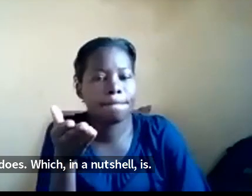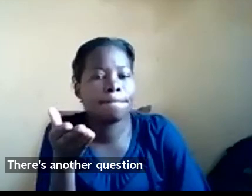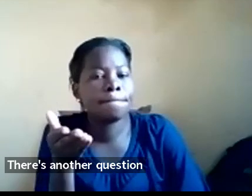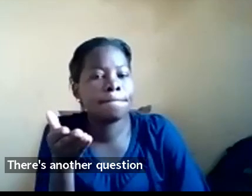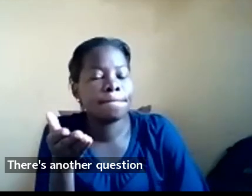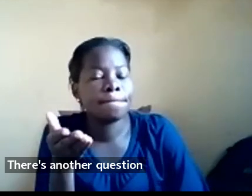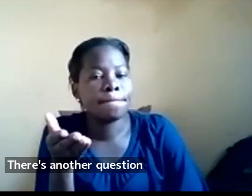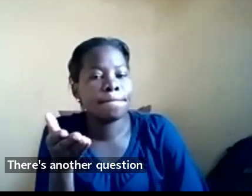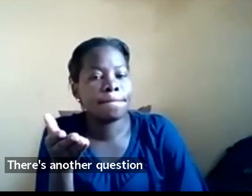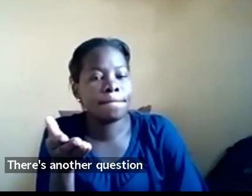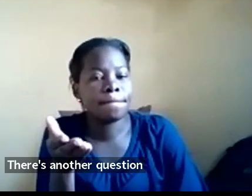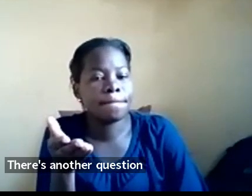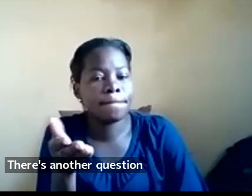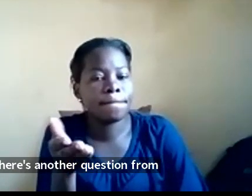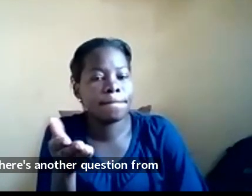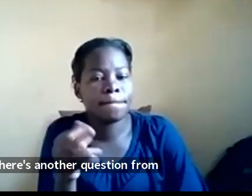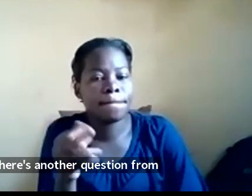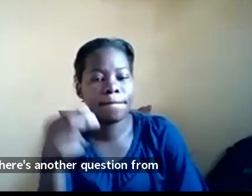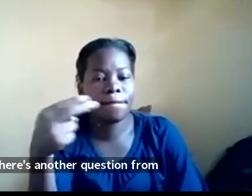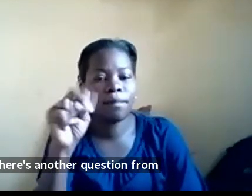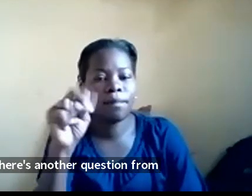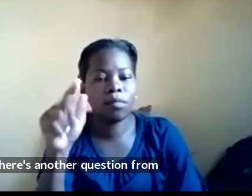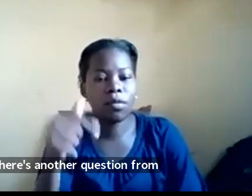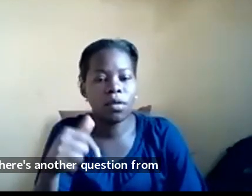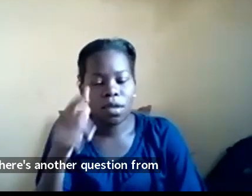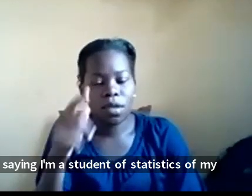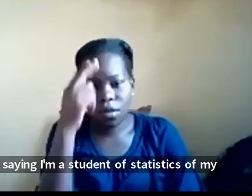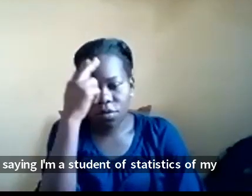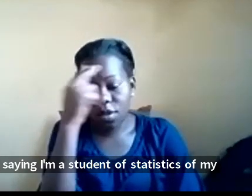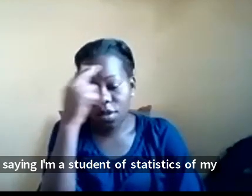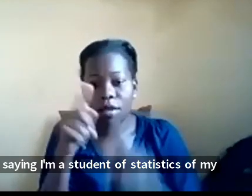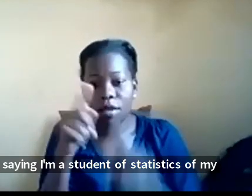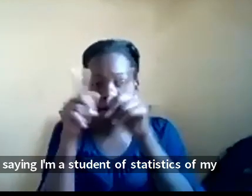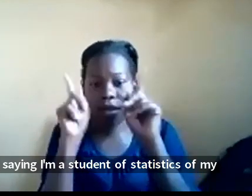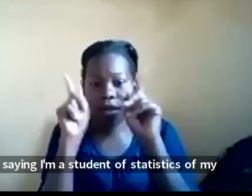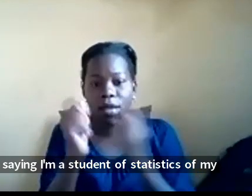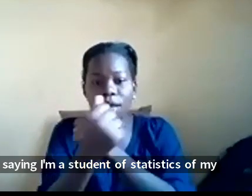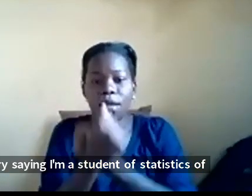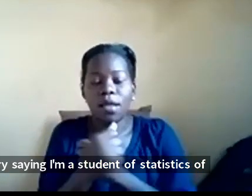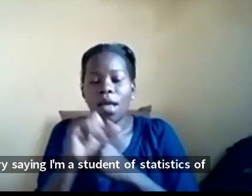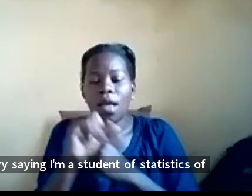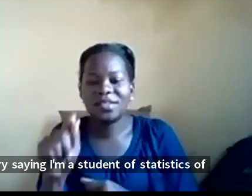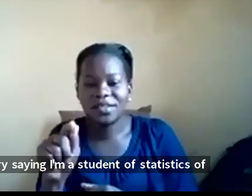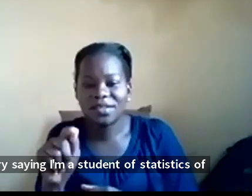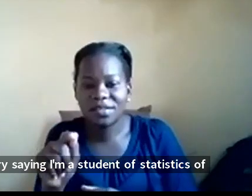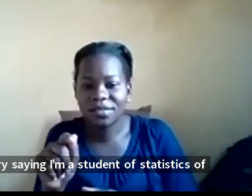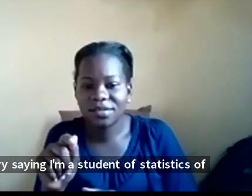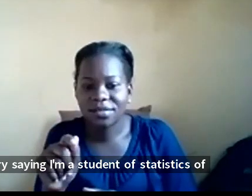Ongol Henry saying, I'm a student of statistics at Makerere, passionate about ICT and cloud computing, but I've realized,